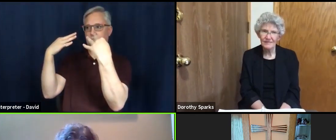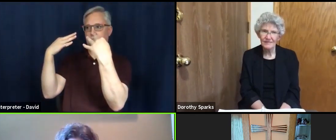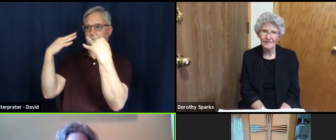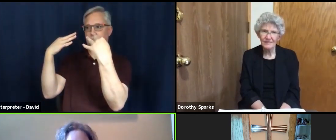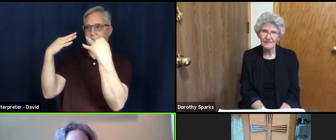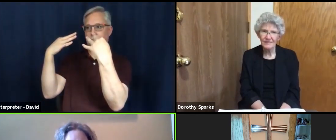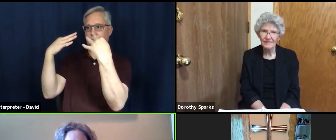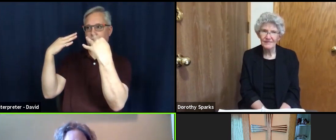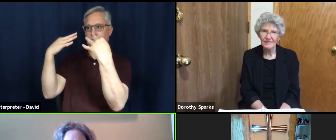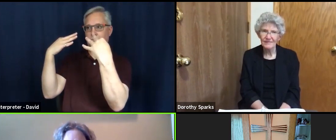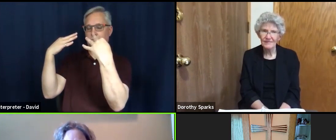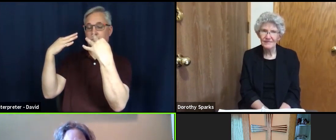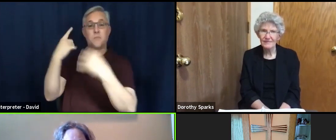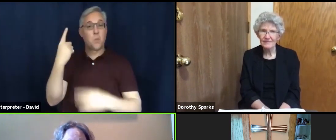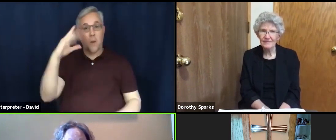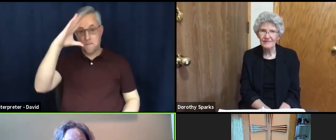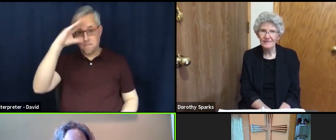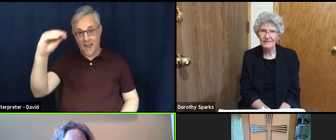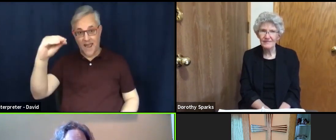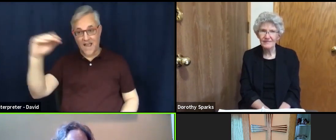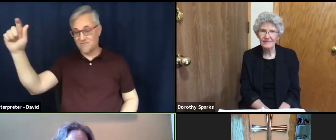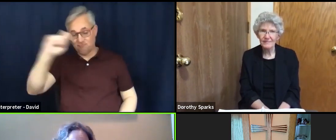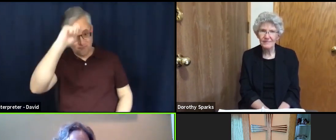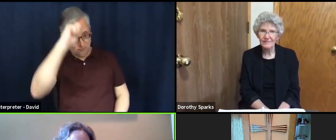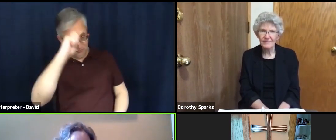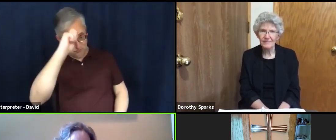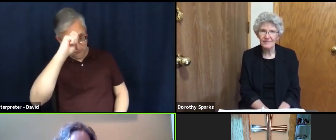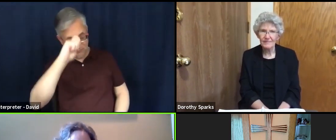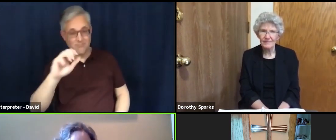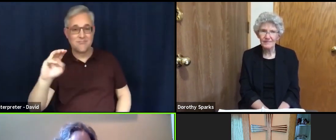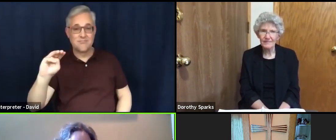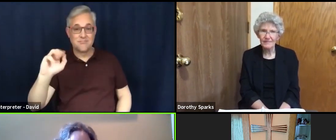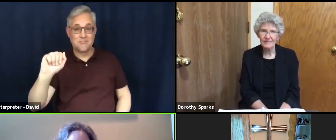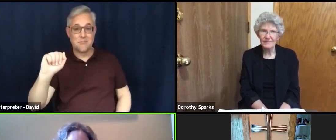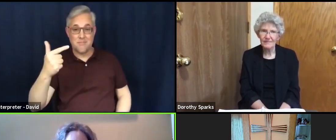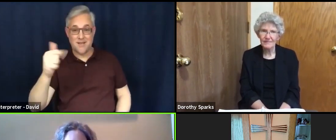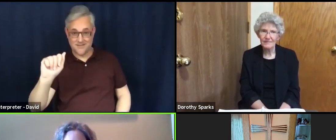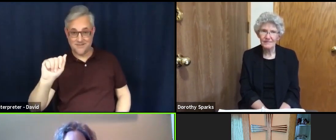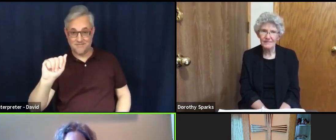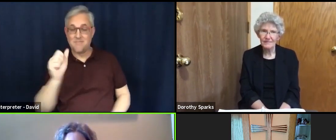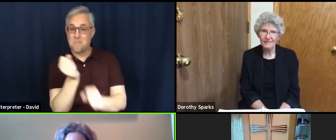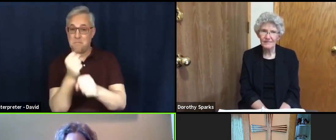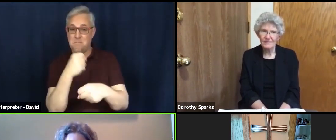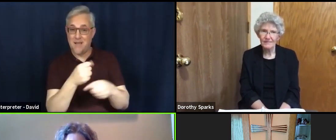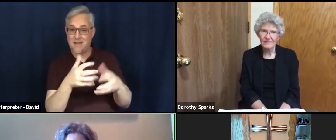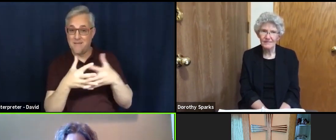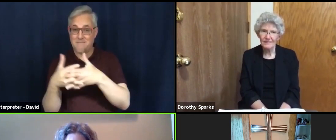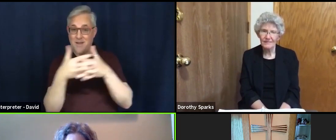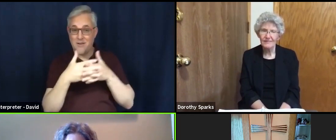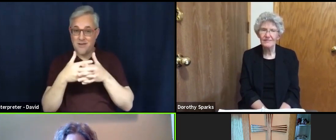There's at least one man with a hat that says, "Make America Great Again."